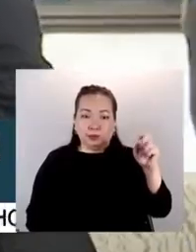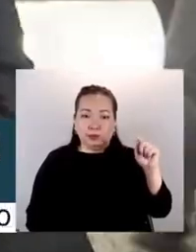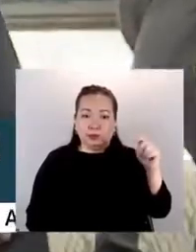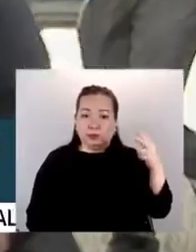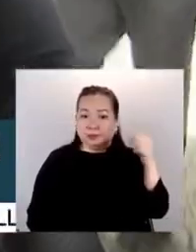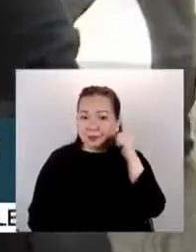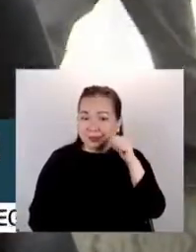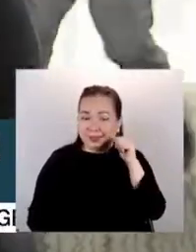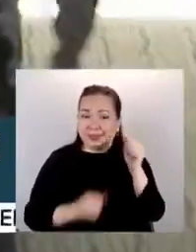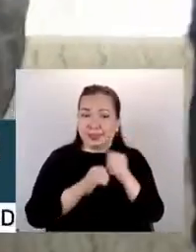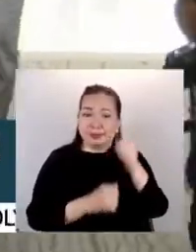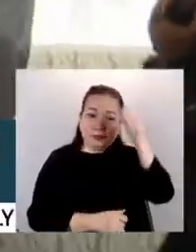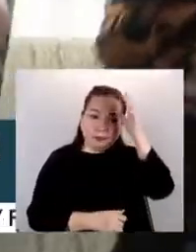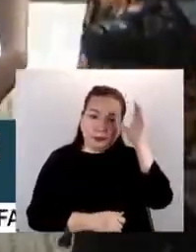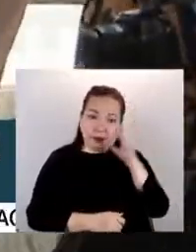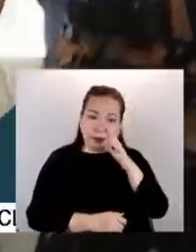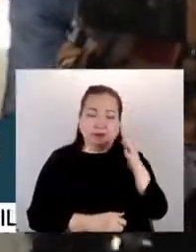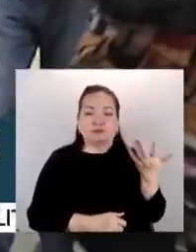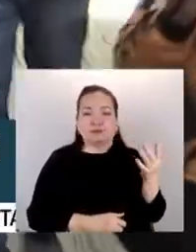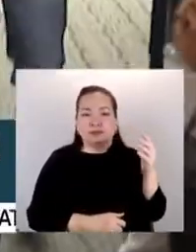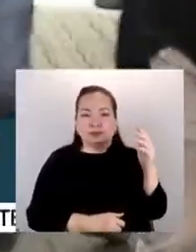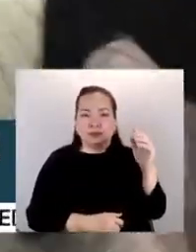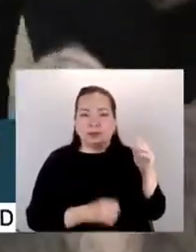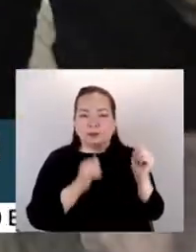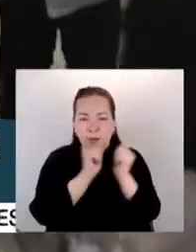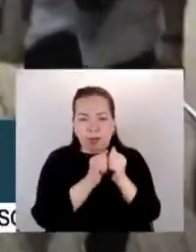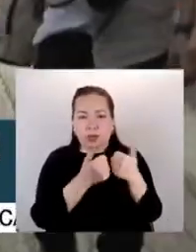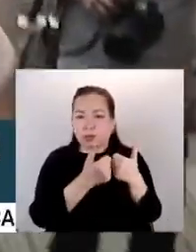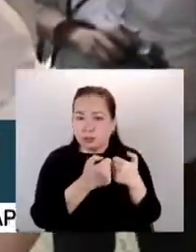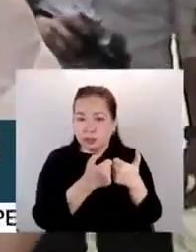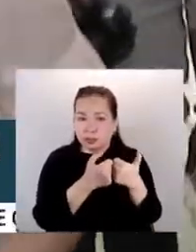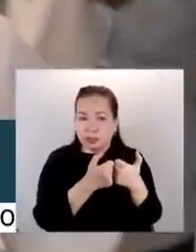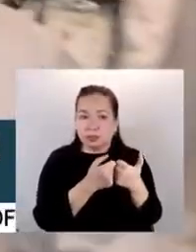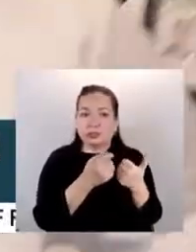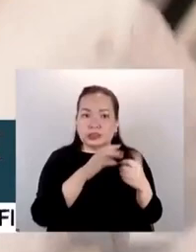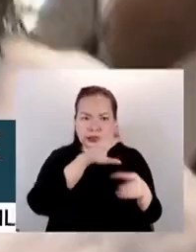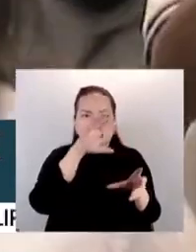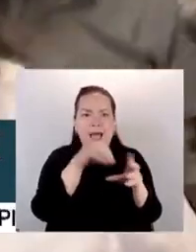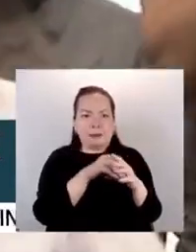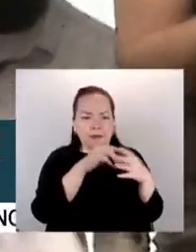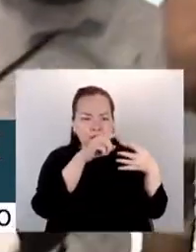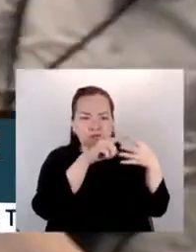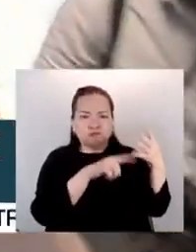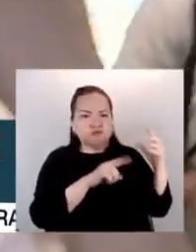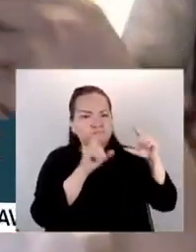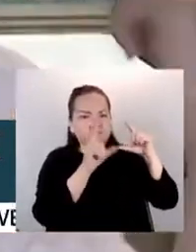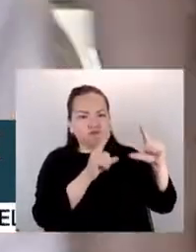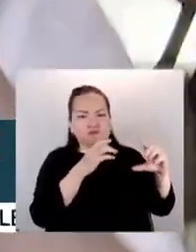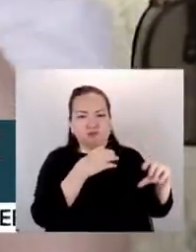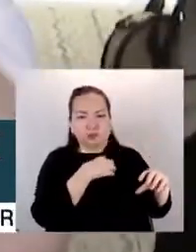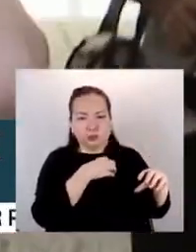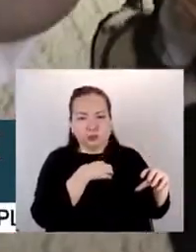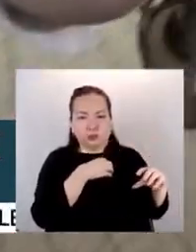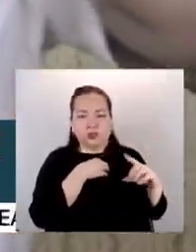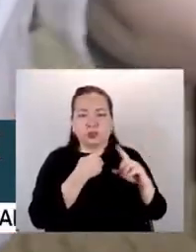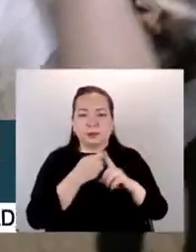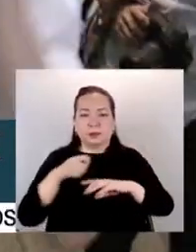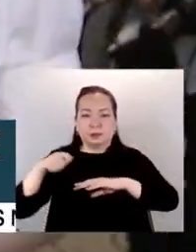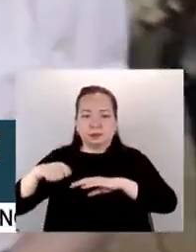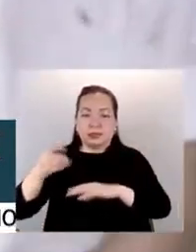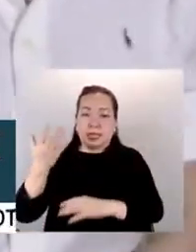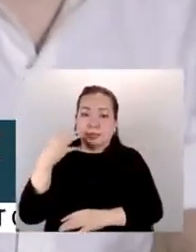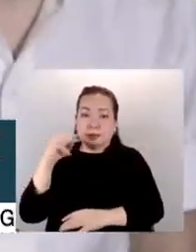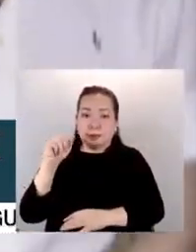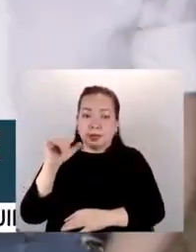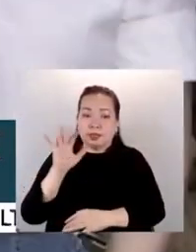arraignment. Her parents, Alan and Gemma, and boyfriend Rico Atienza were initially included in the complaint. According to the Justice Department's press release in May, Chua's